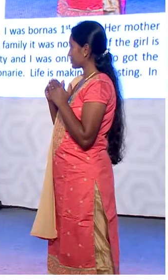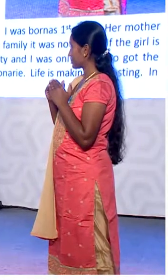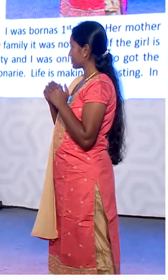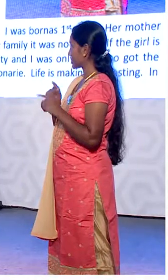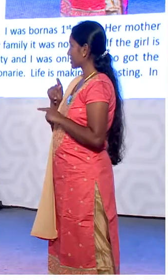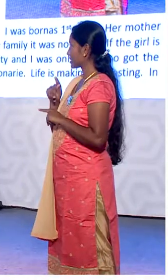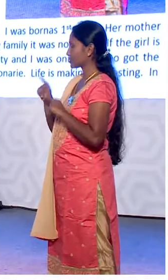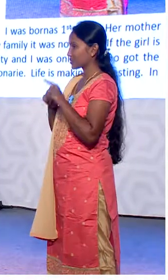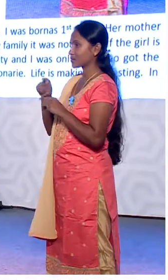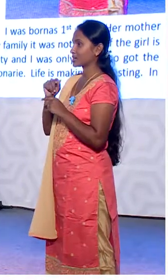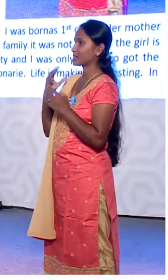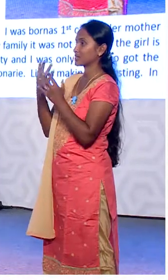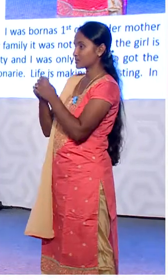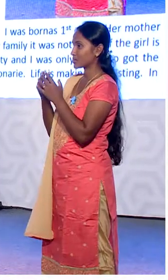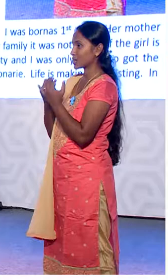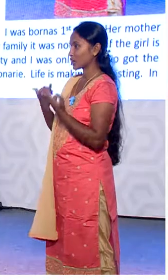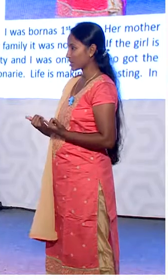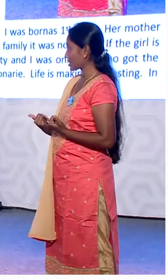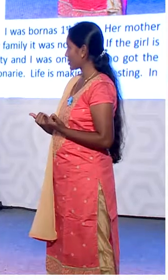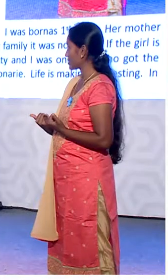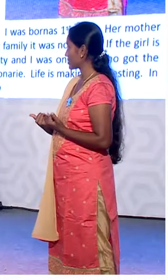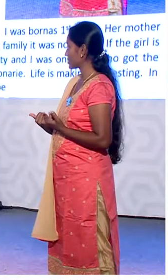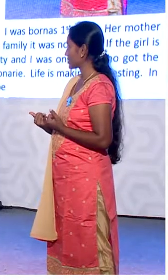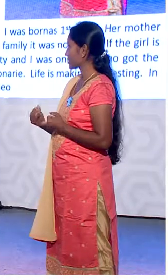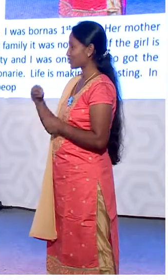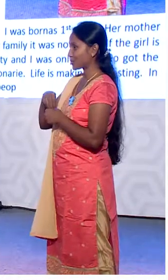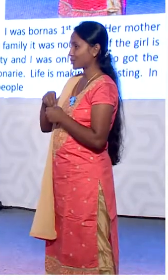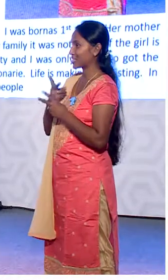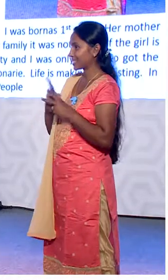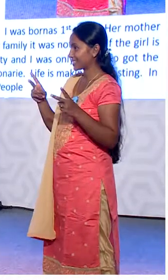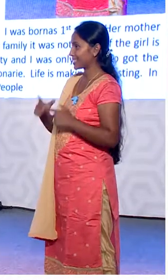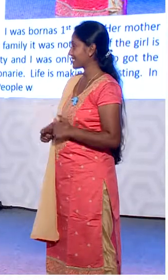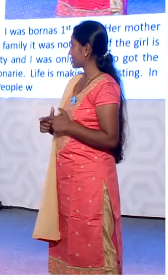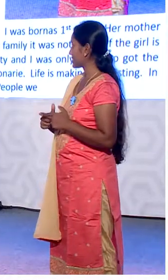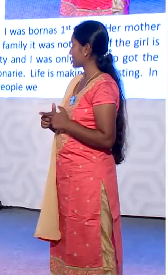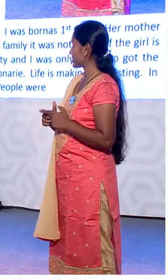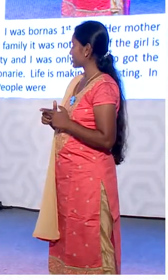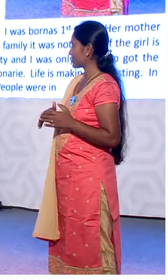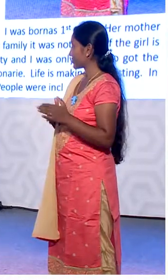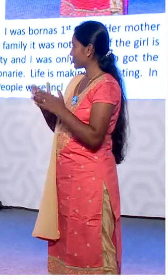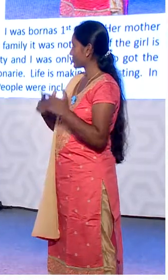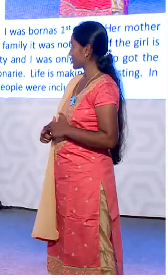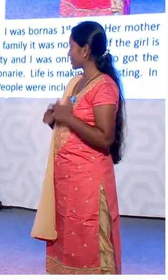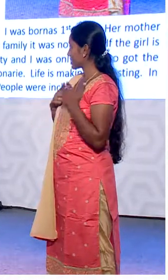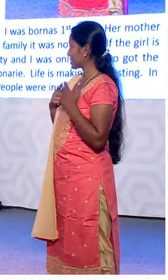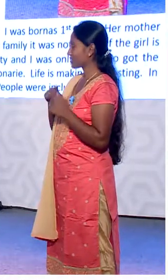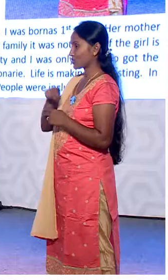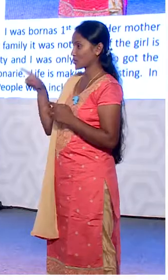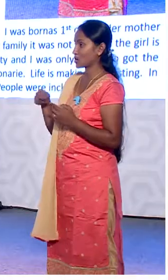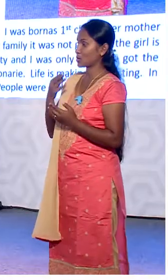People were included. Now, when we have more layers in life, when we are being very